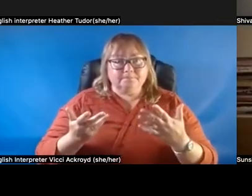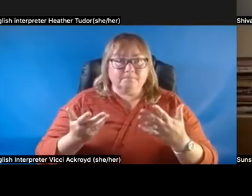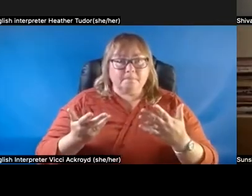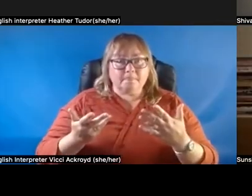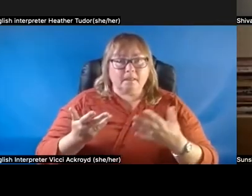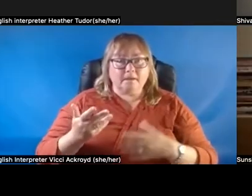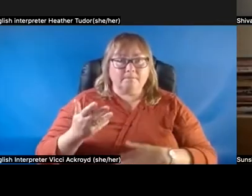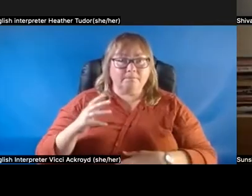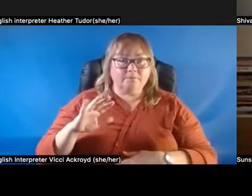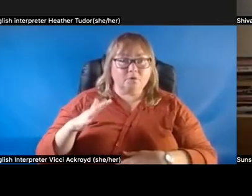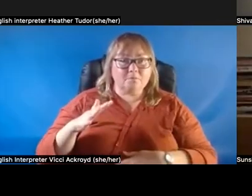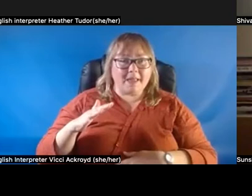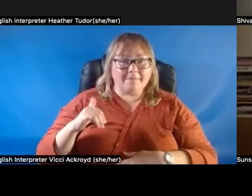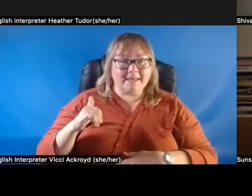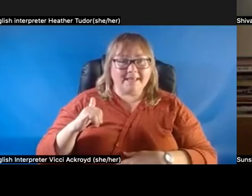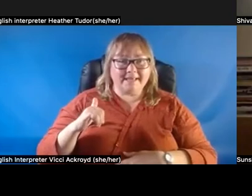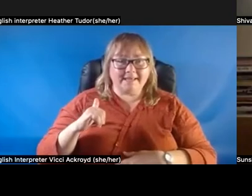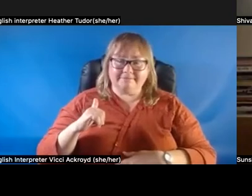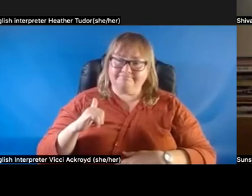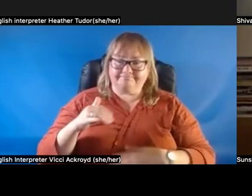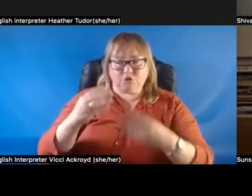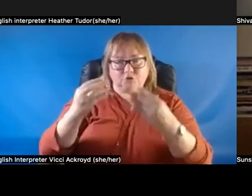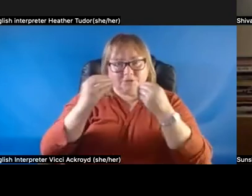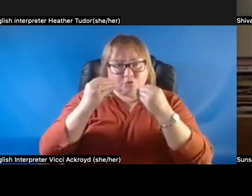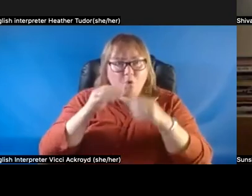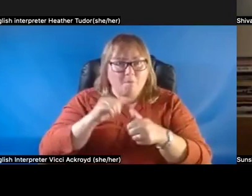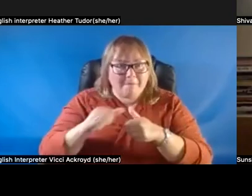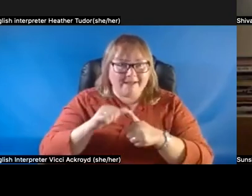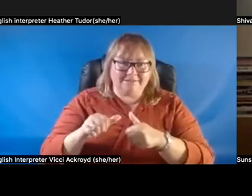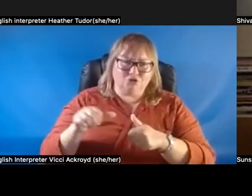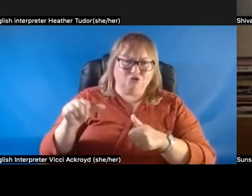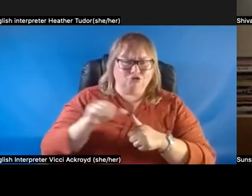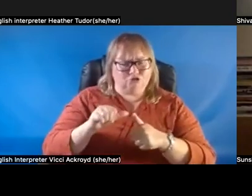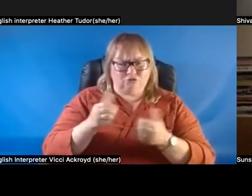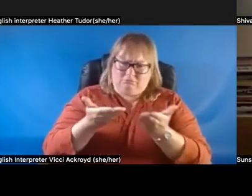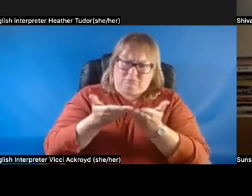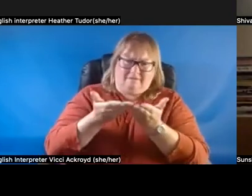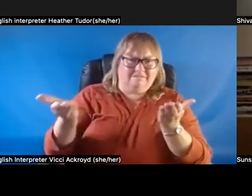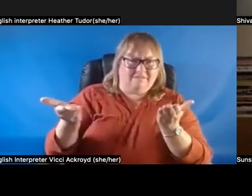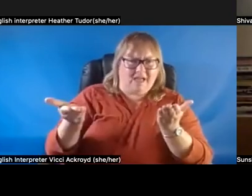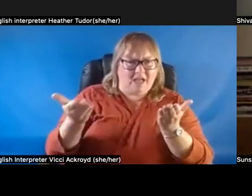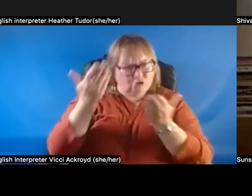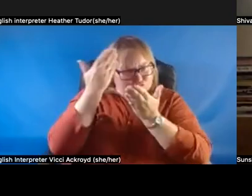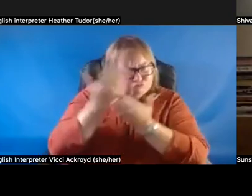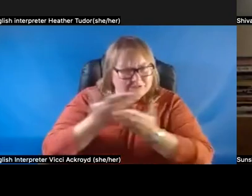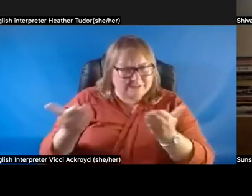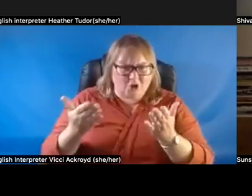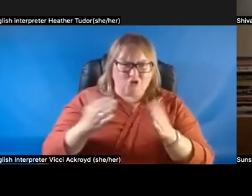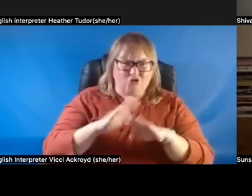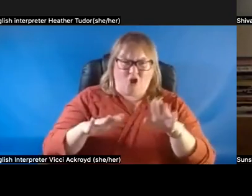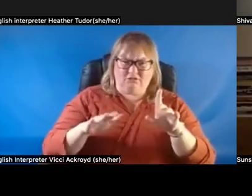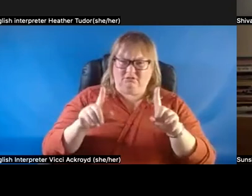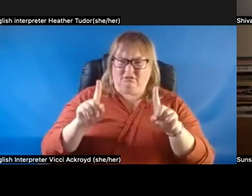better and, you know, treat people with respect, and something like that shouldn't be relevant. But then, like, yeah, like you